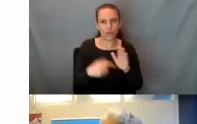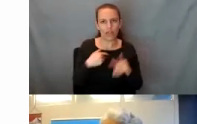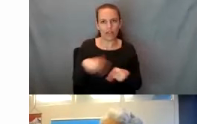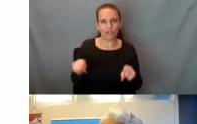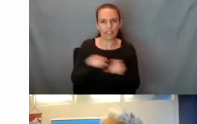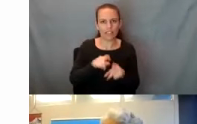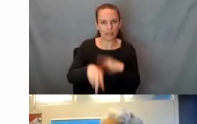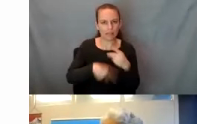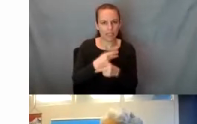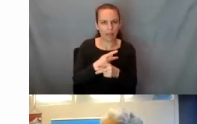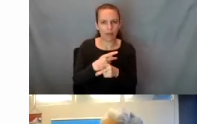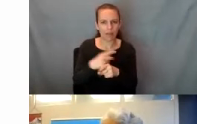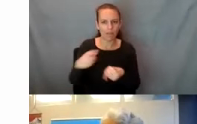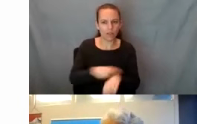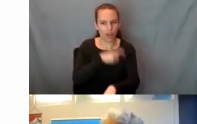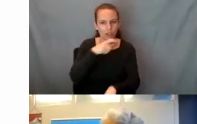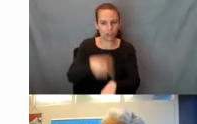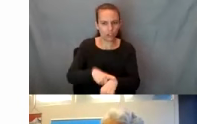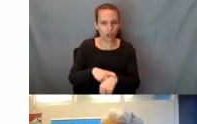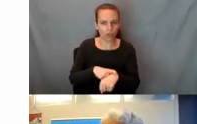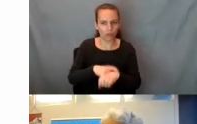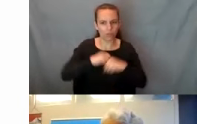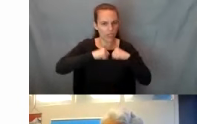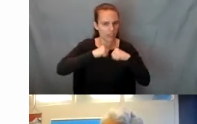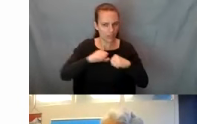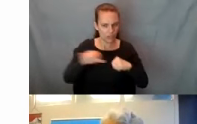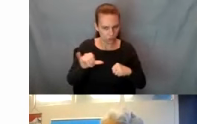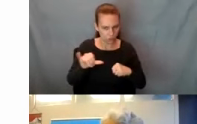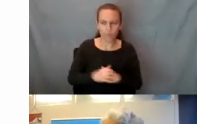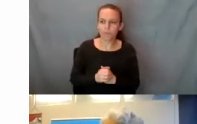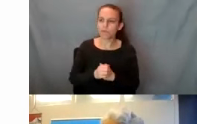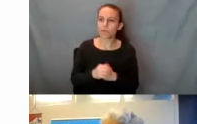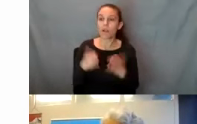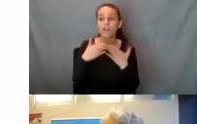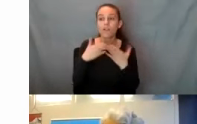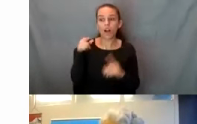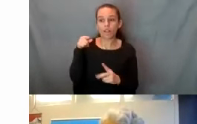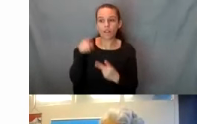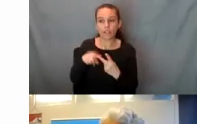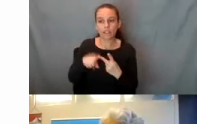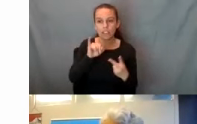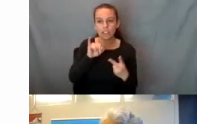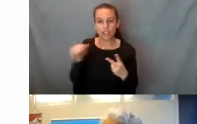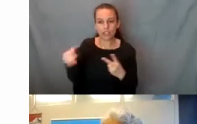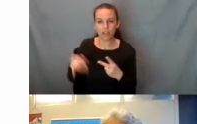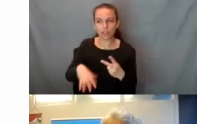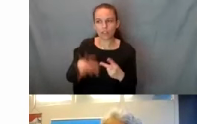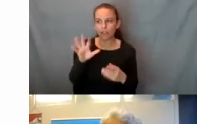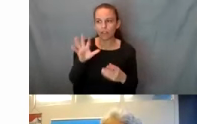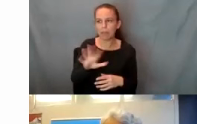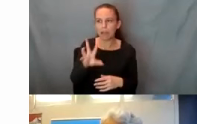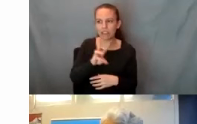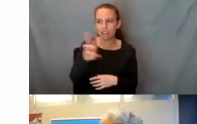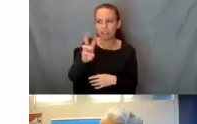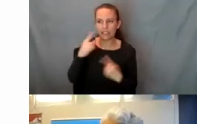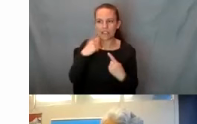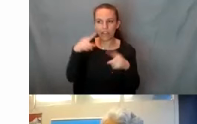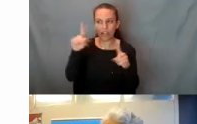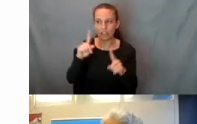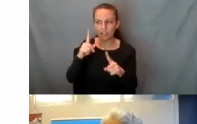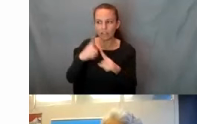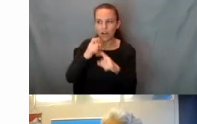long-term protectiveness. Overall, this vaccine was found to be 66% effective at preventing moderate to